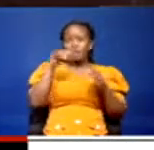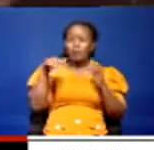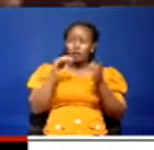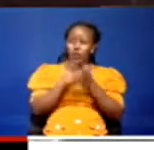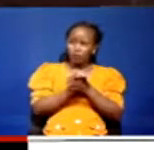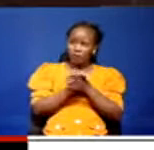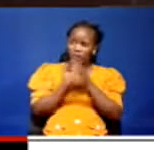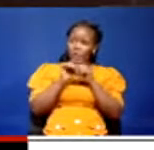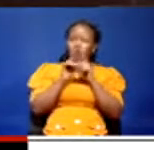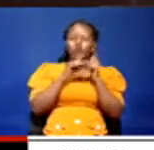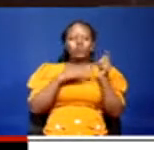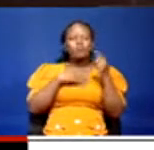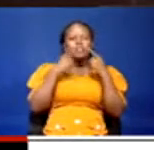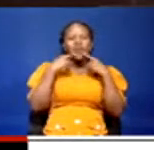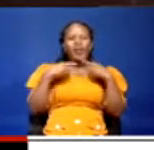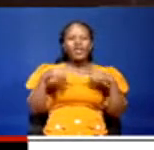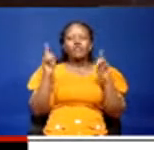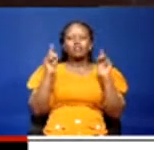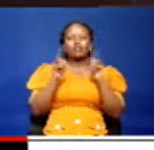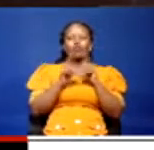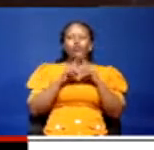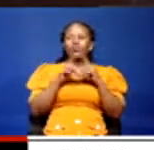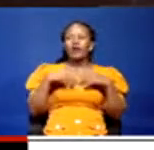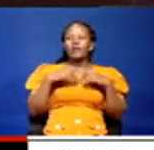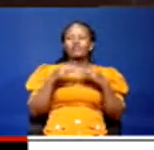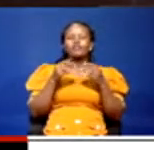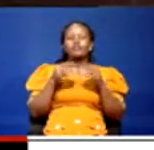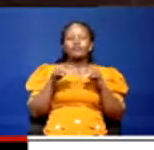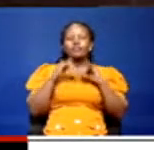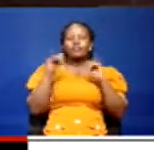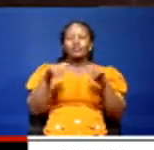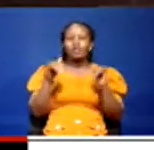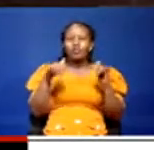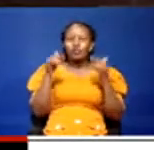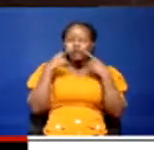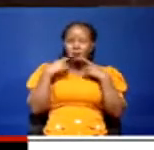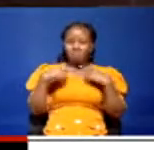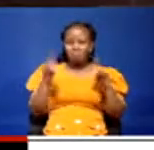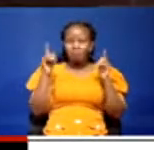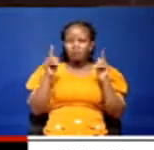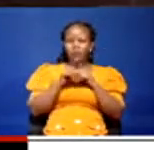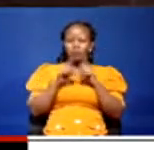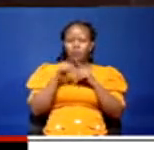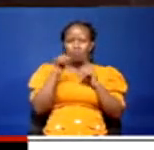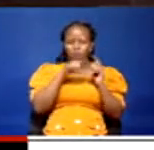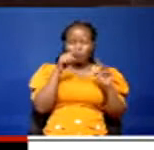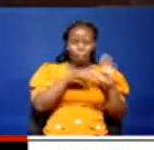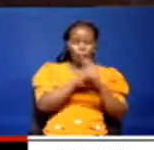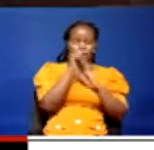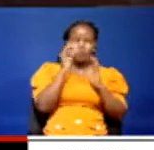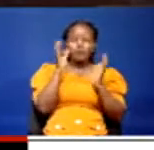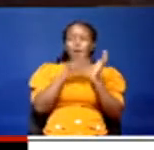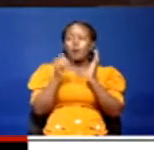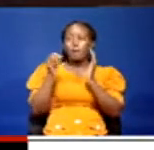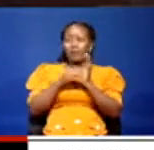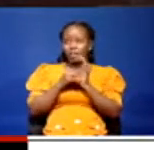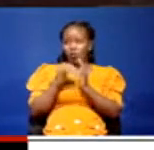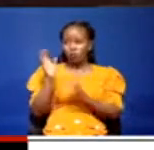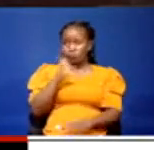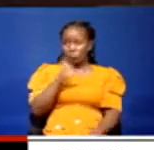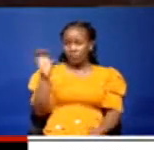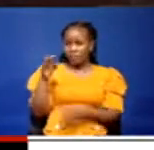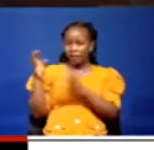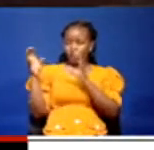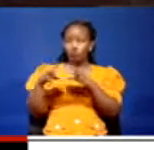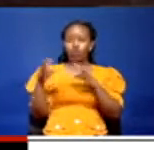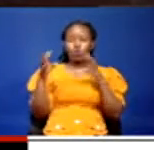It was breaking news from all of you, and from that day, we went to Machakos for the Eastern Block. We heard from Sabit all